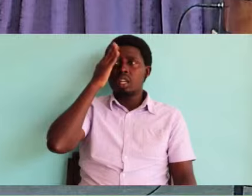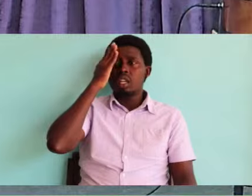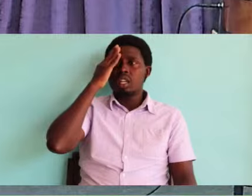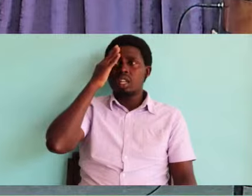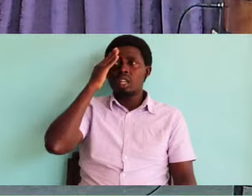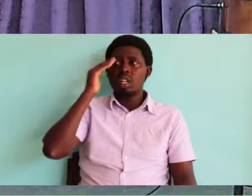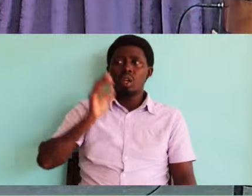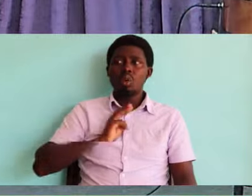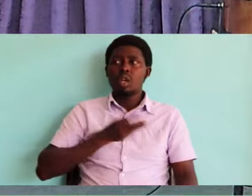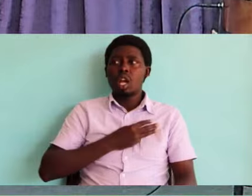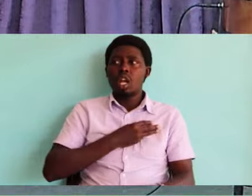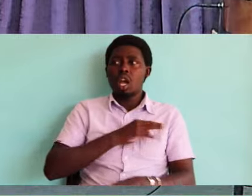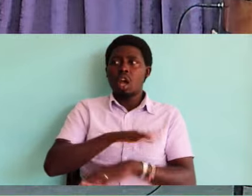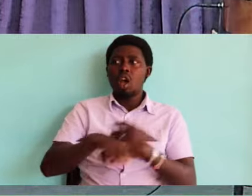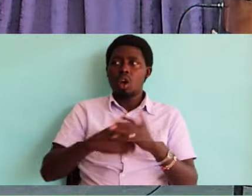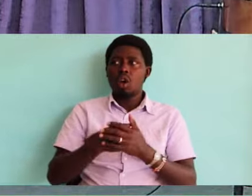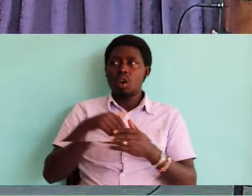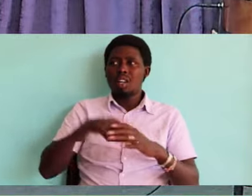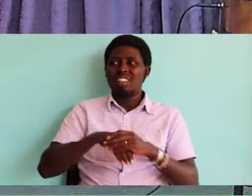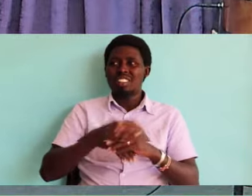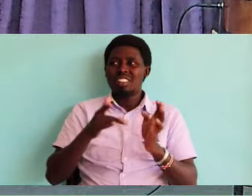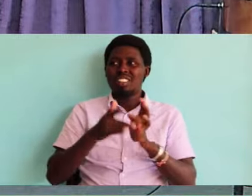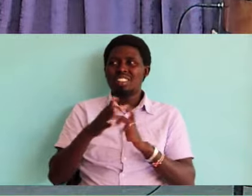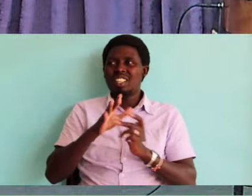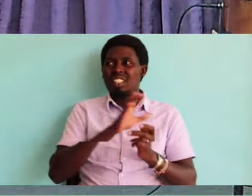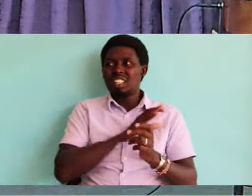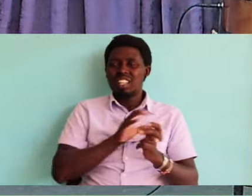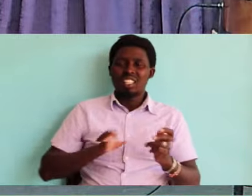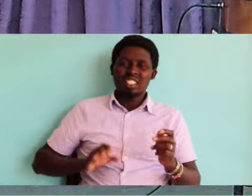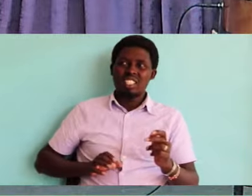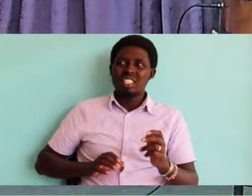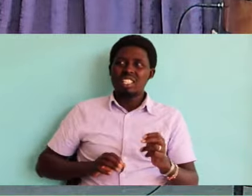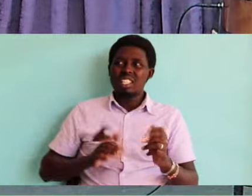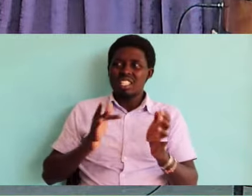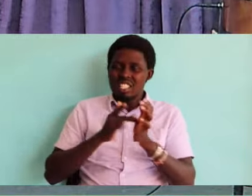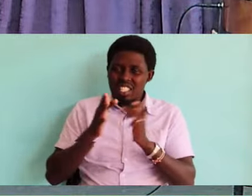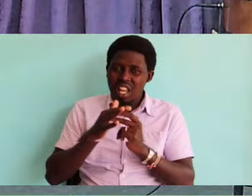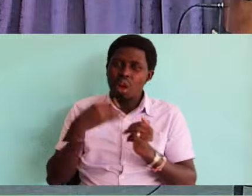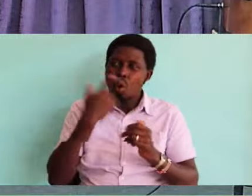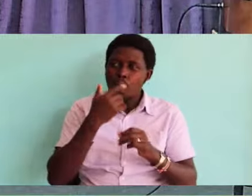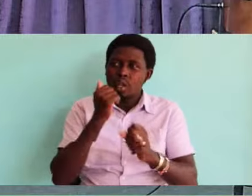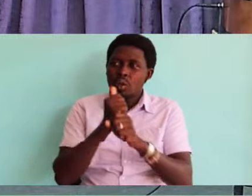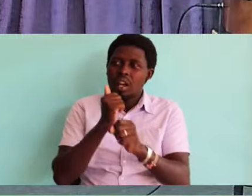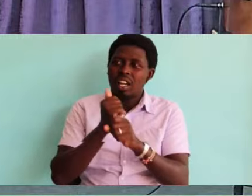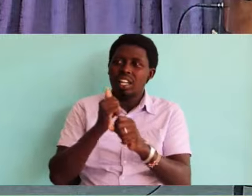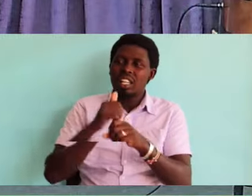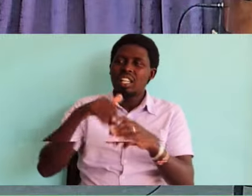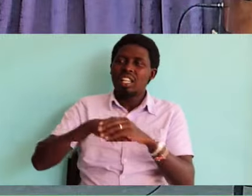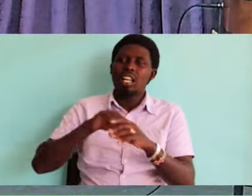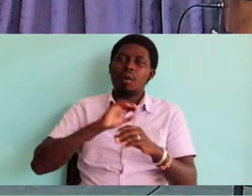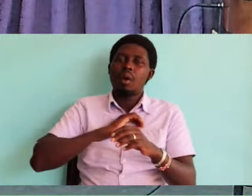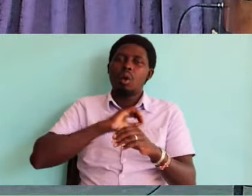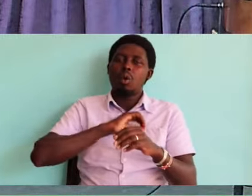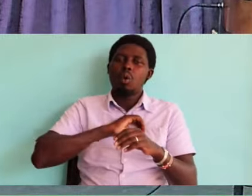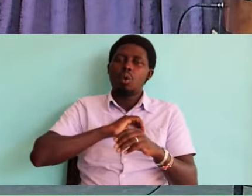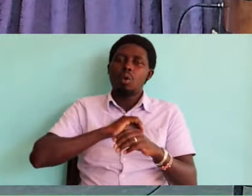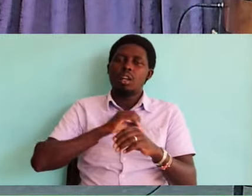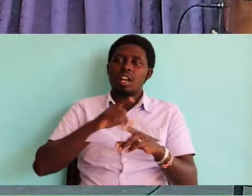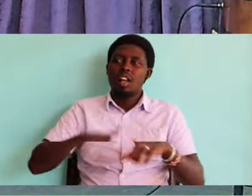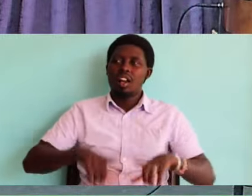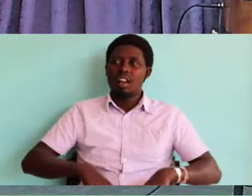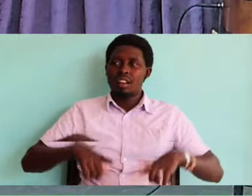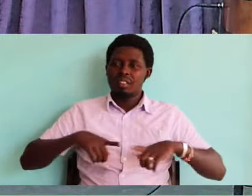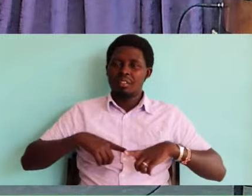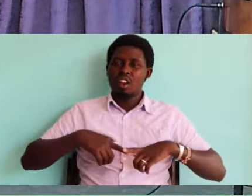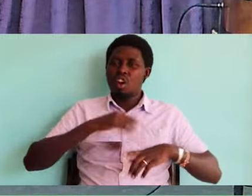we are in Christ, and it is Christ who is working in our lives. And all that we have and belongs to